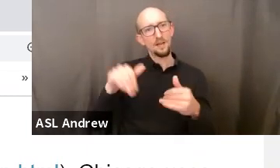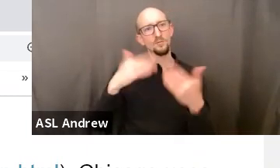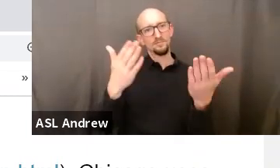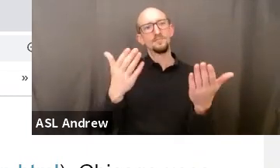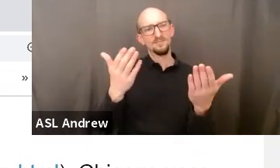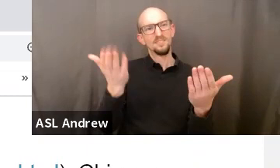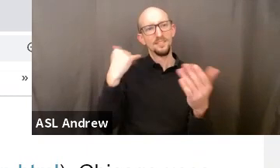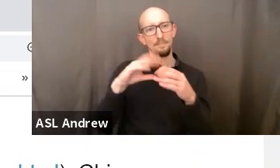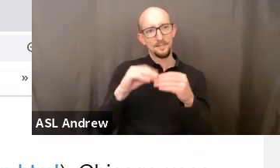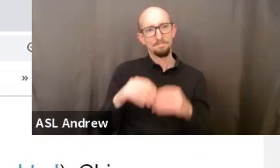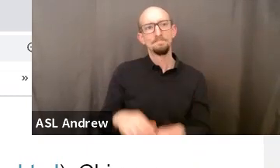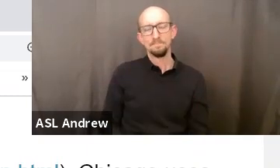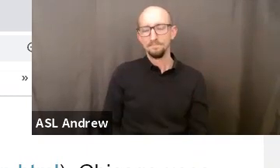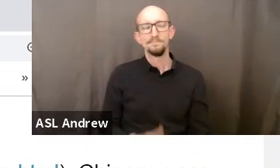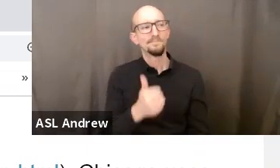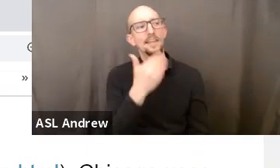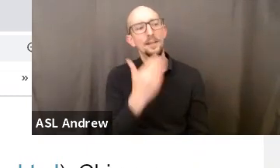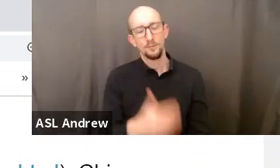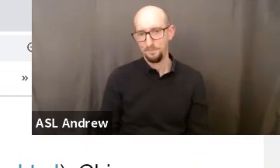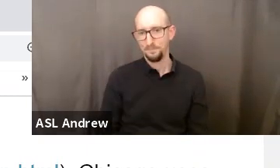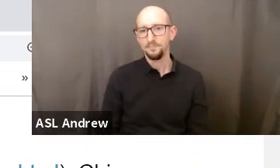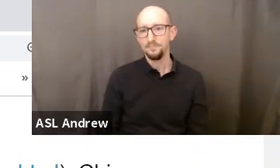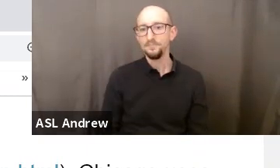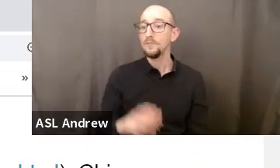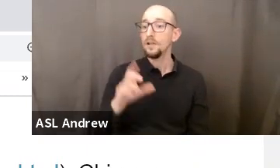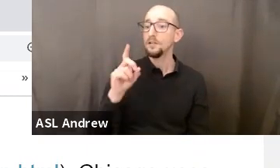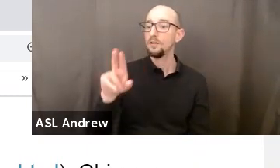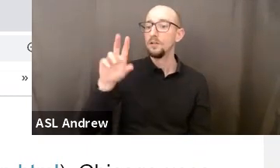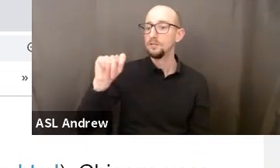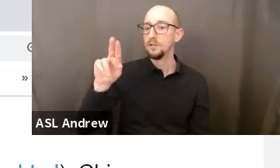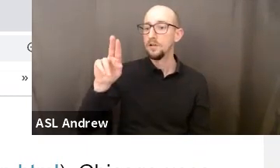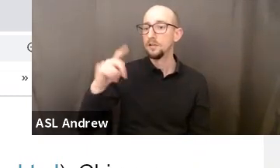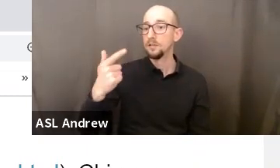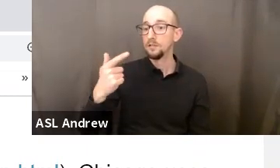Excellent, thank you. Dr. Chung?